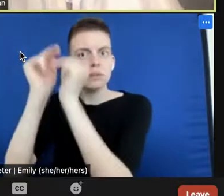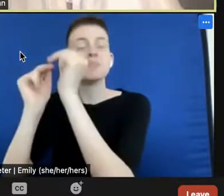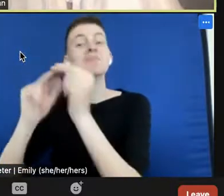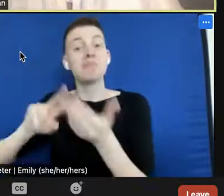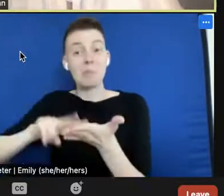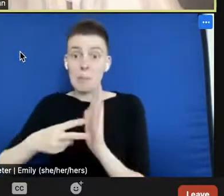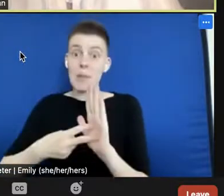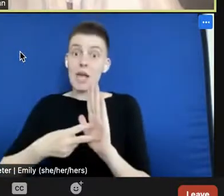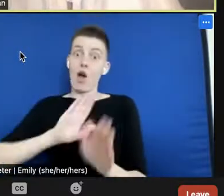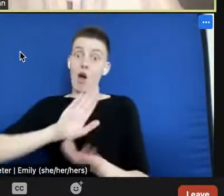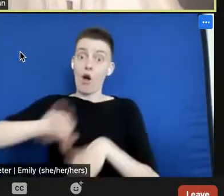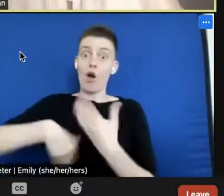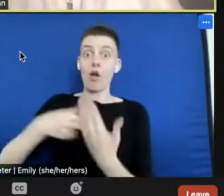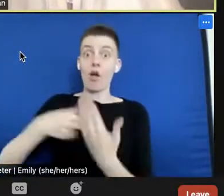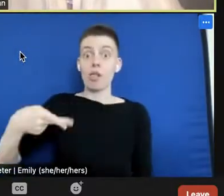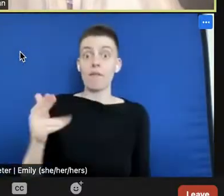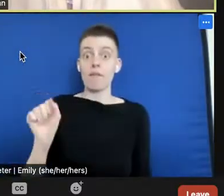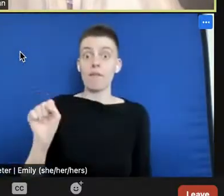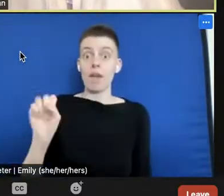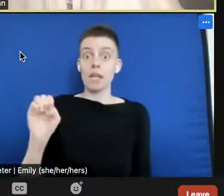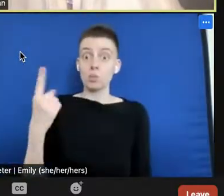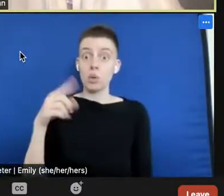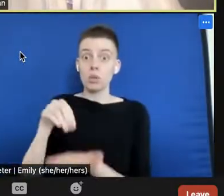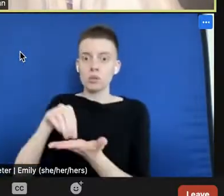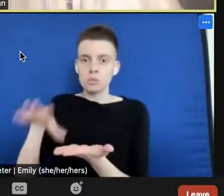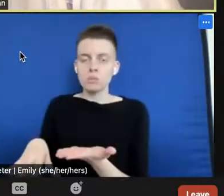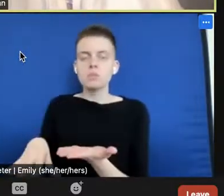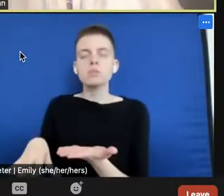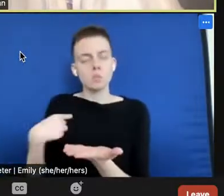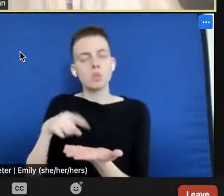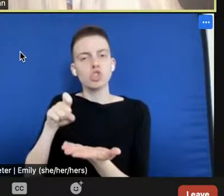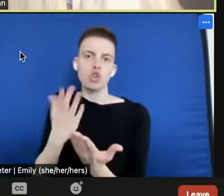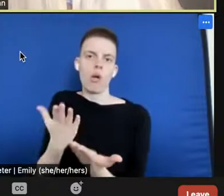1 should be offered Braille.